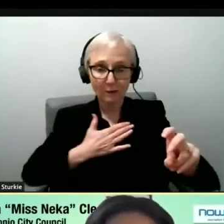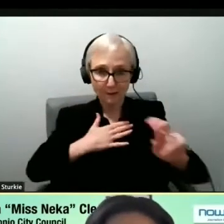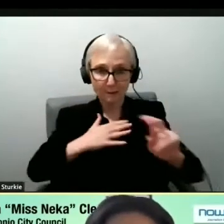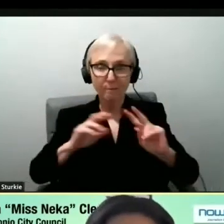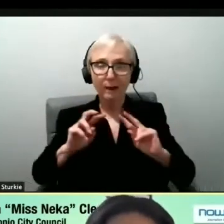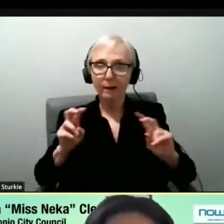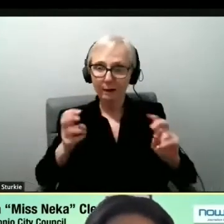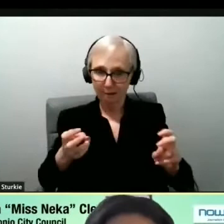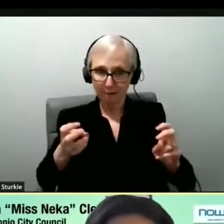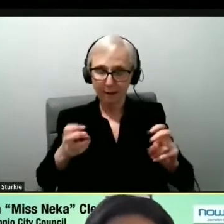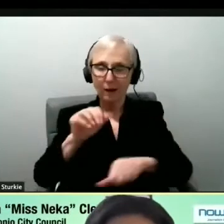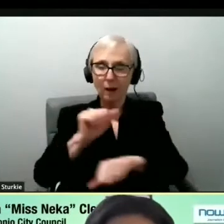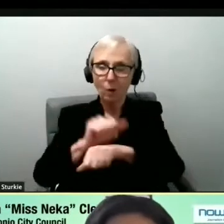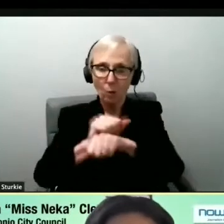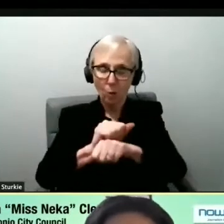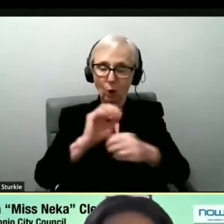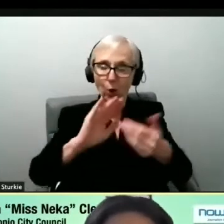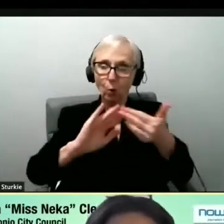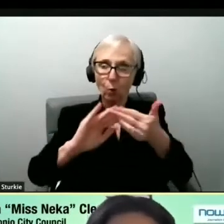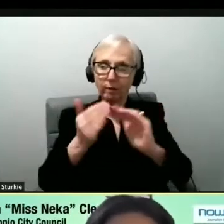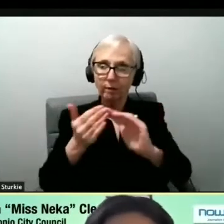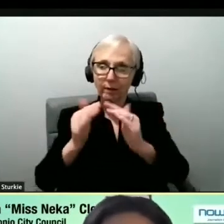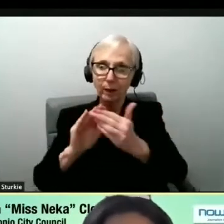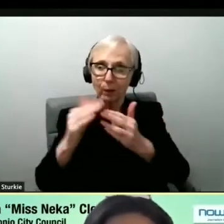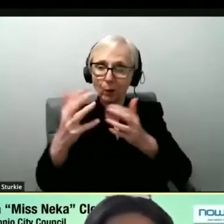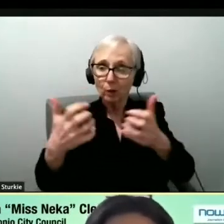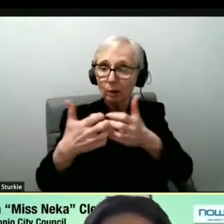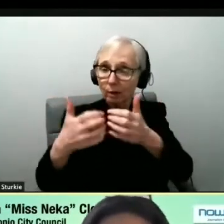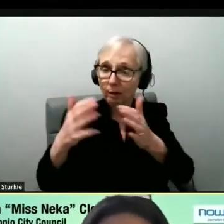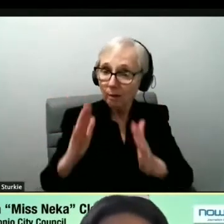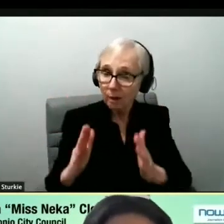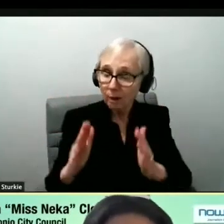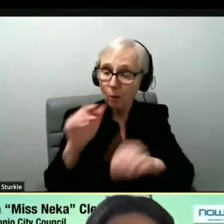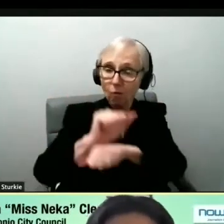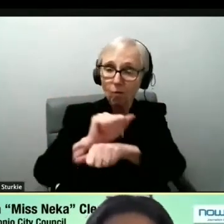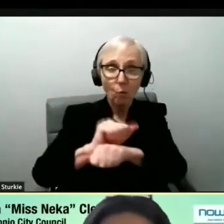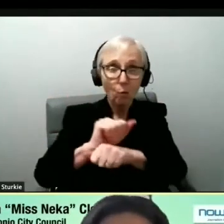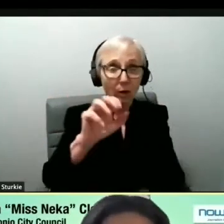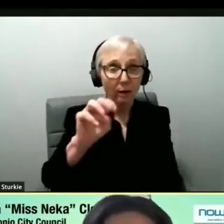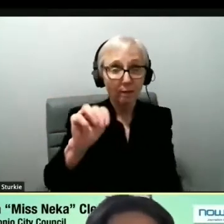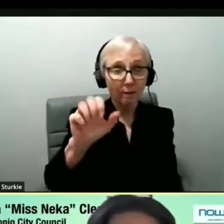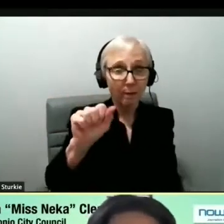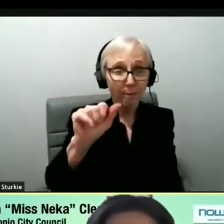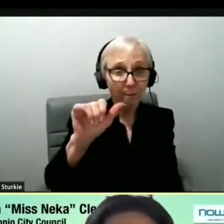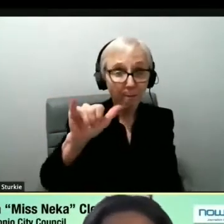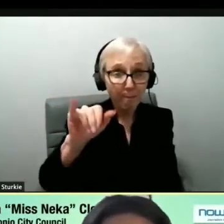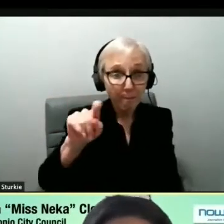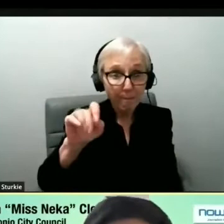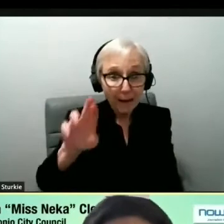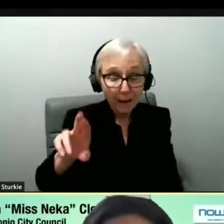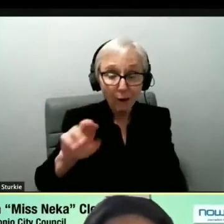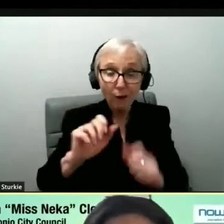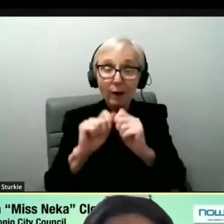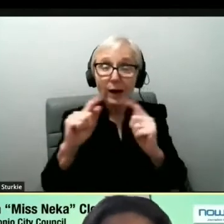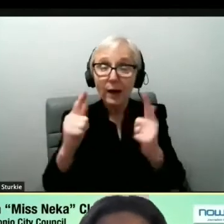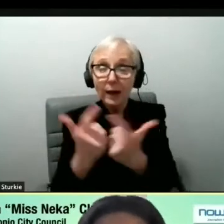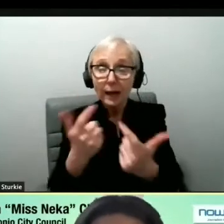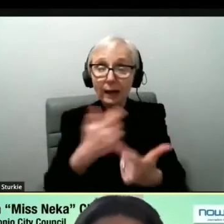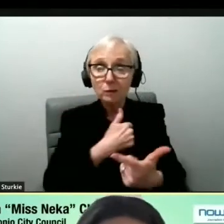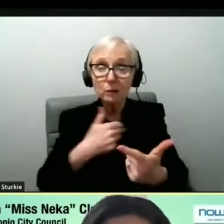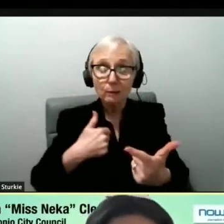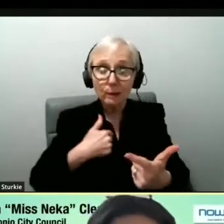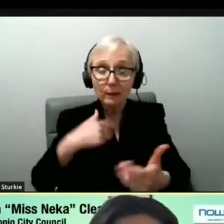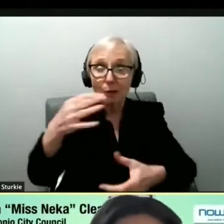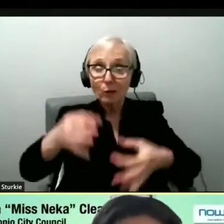my community partners to get them solved. I've worked with the mayor, the city manager, our council members, our judicial system,